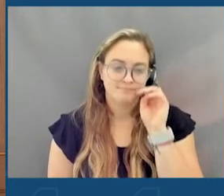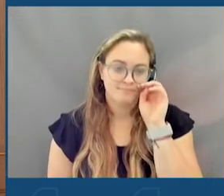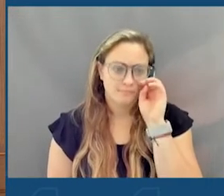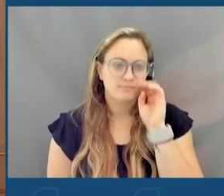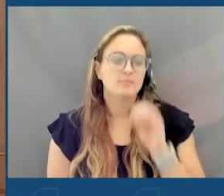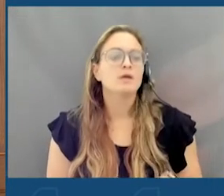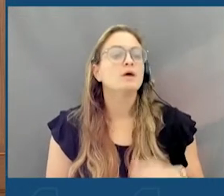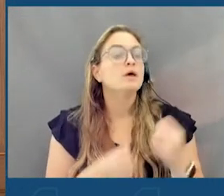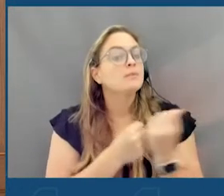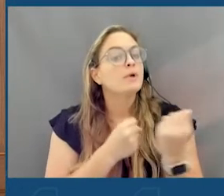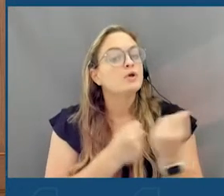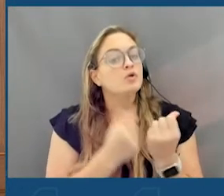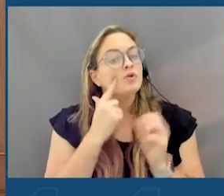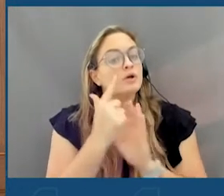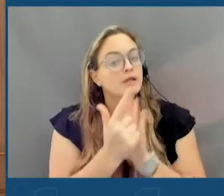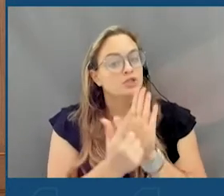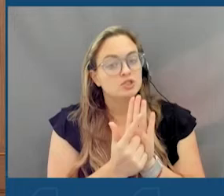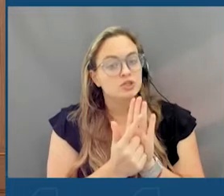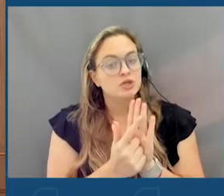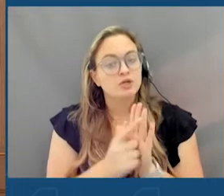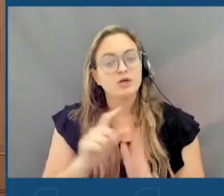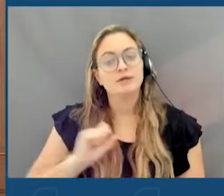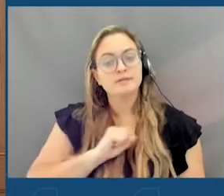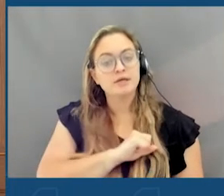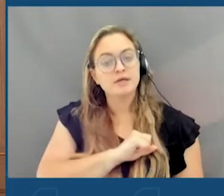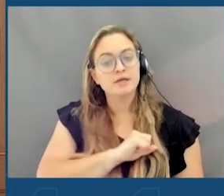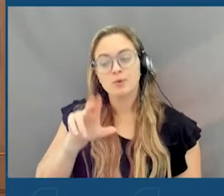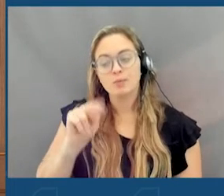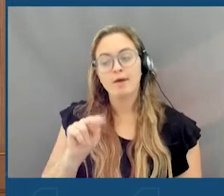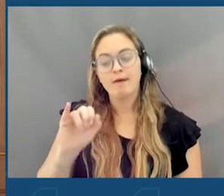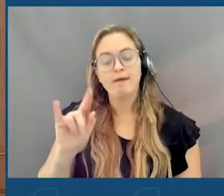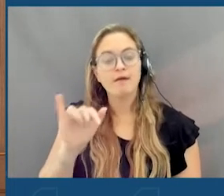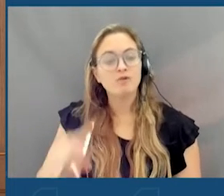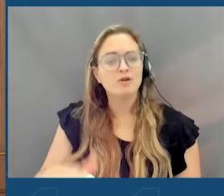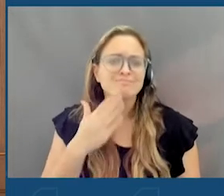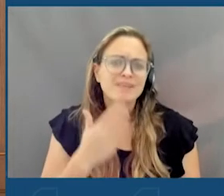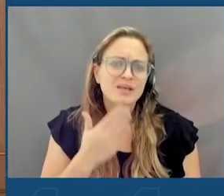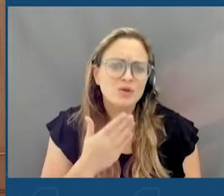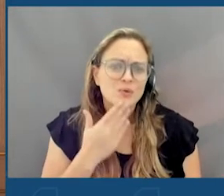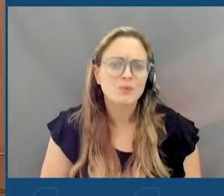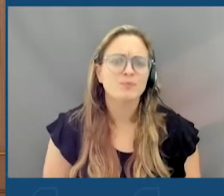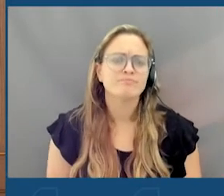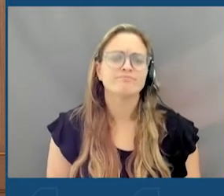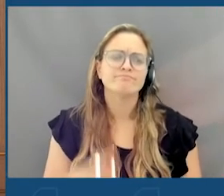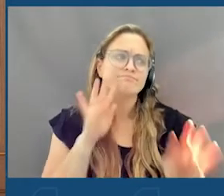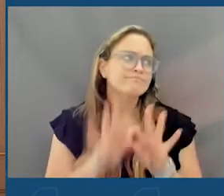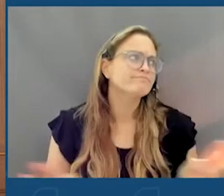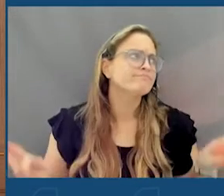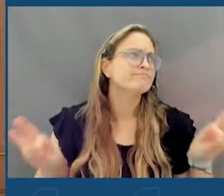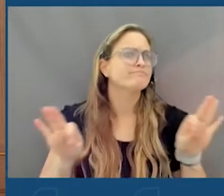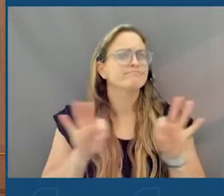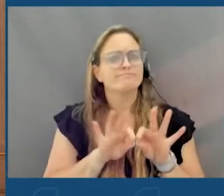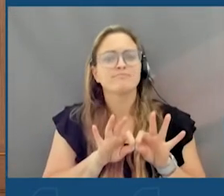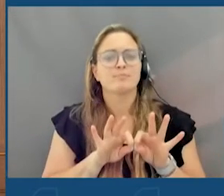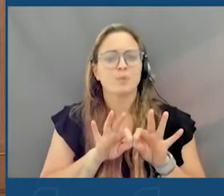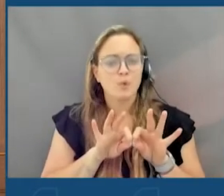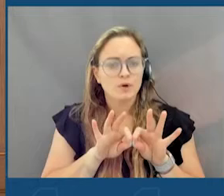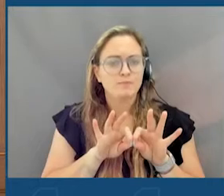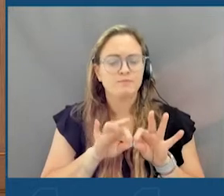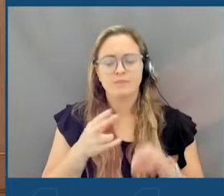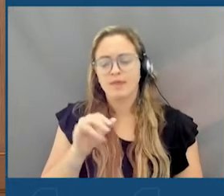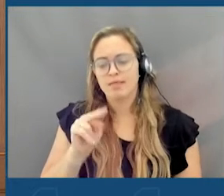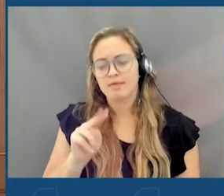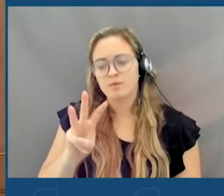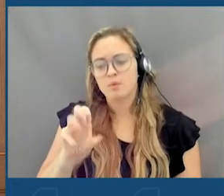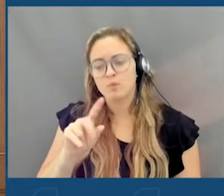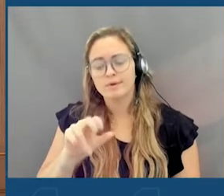Sponsors of our legislation, Senator Brian Kavanaugh, thank you, thank you, thank you. This is so critically important. Assemblymember Helene Weinstein,